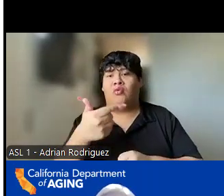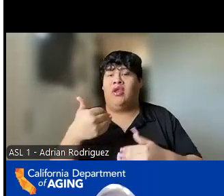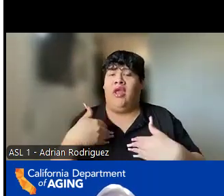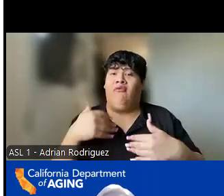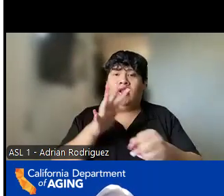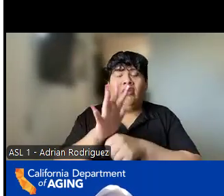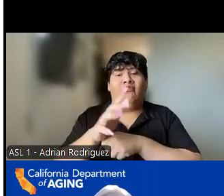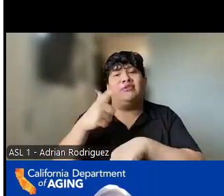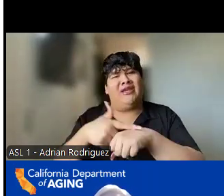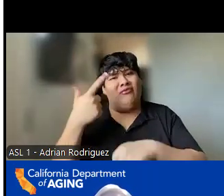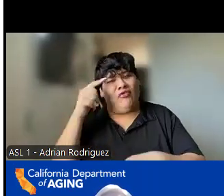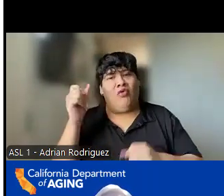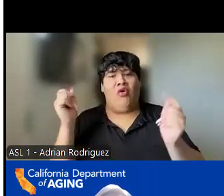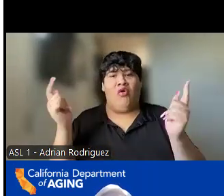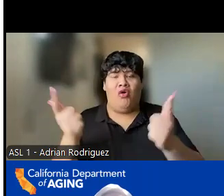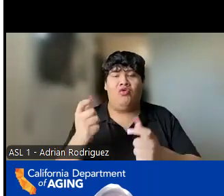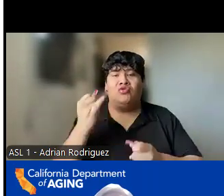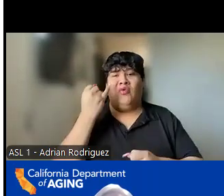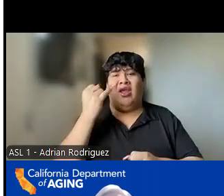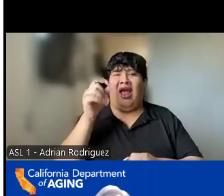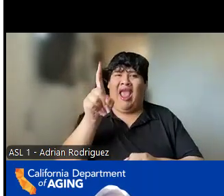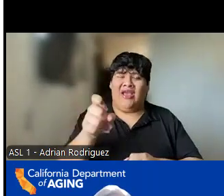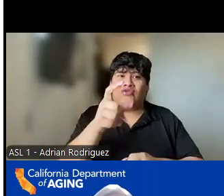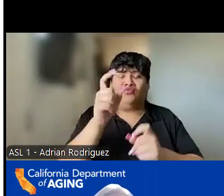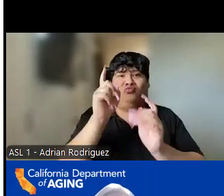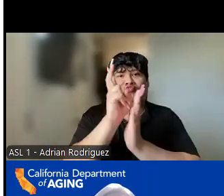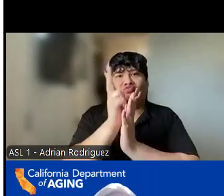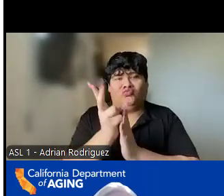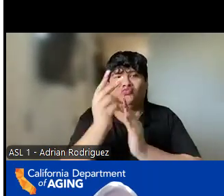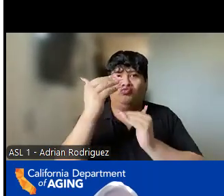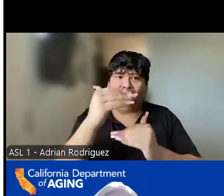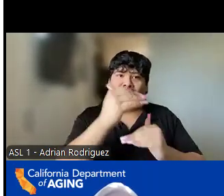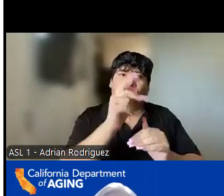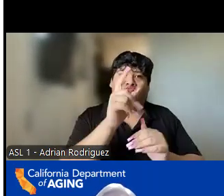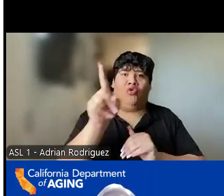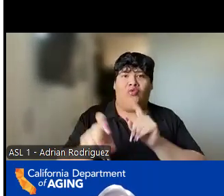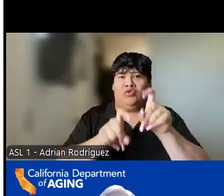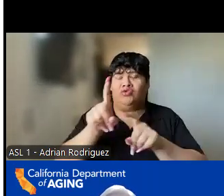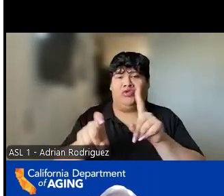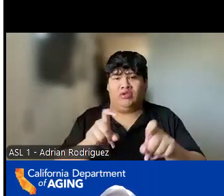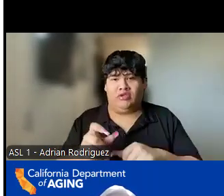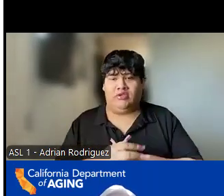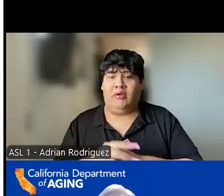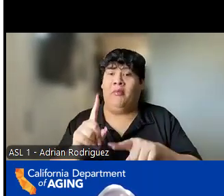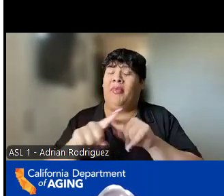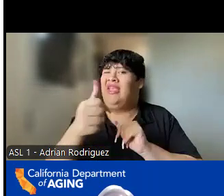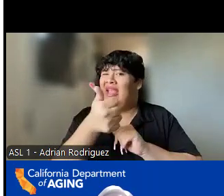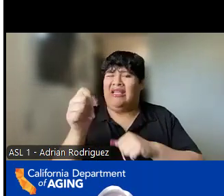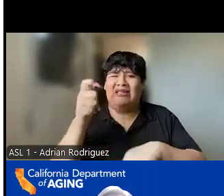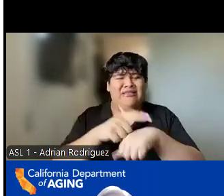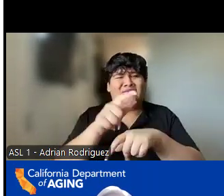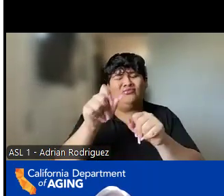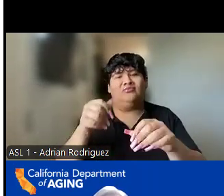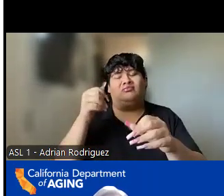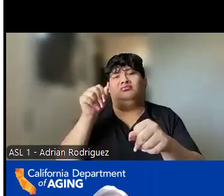for everyone, so we ask you to abide by the 2 minutes. But of course, at any time, you can send a written comment to us